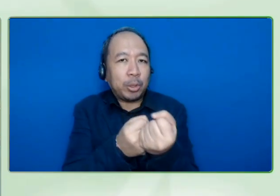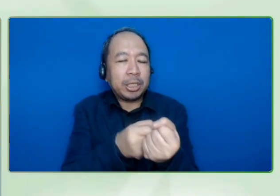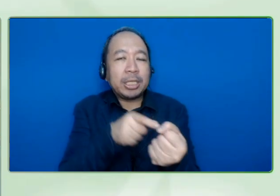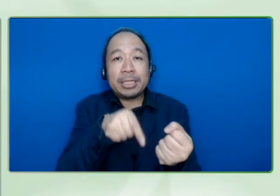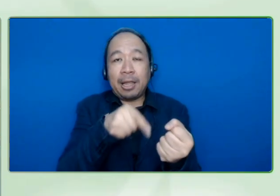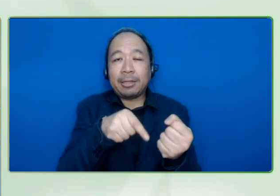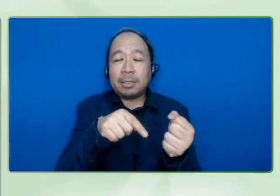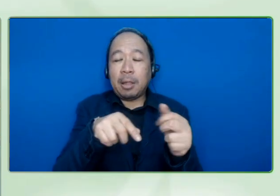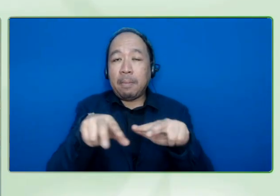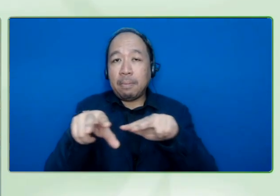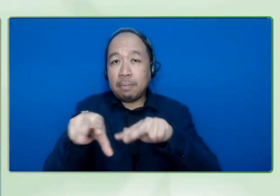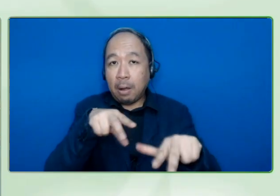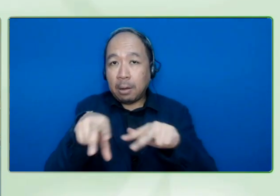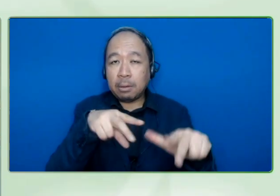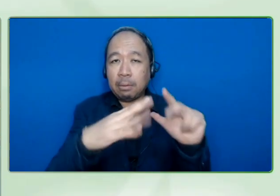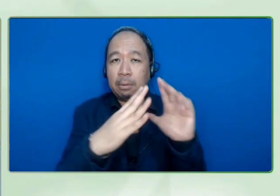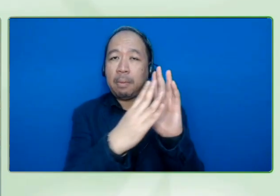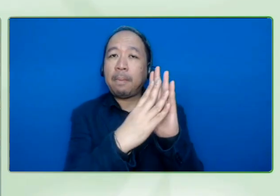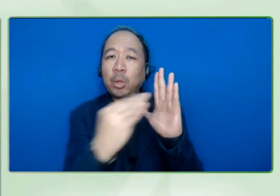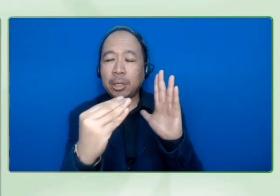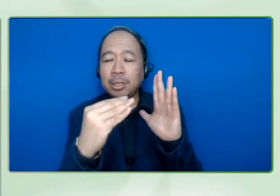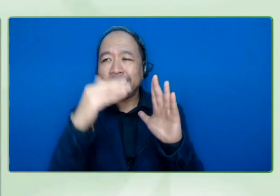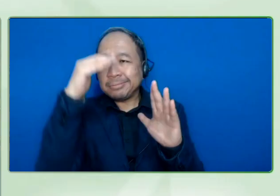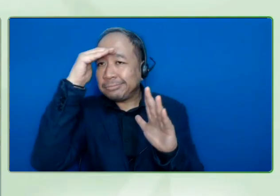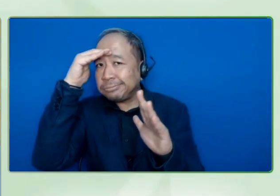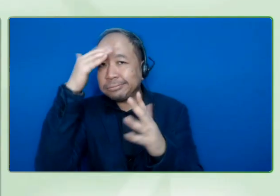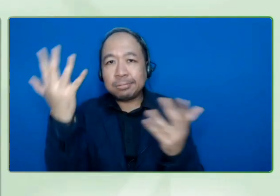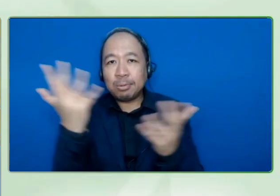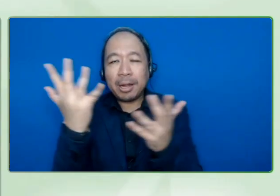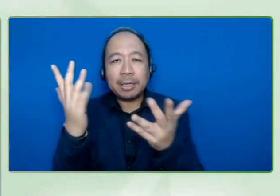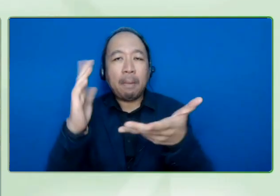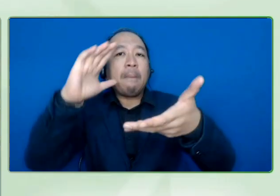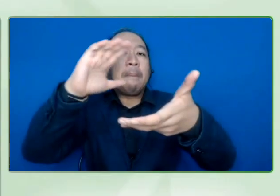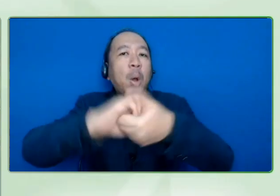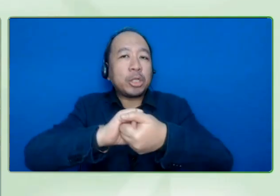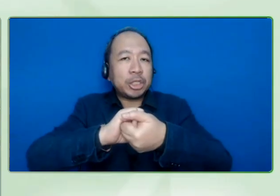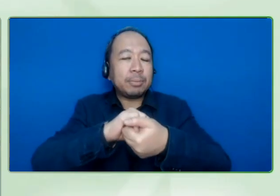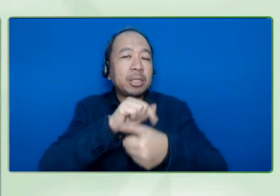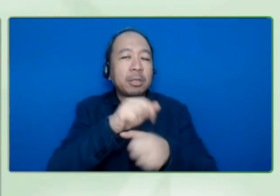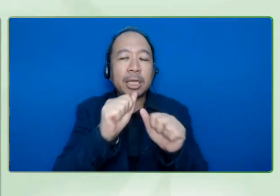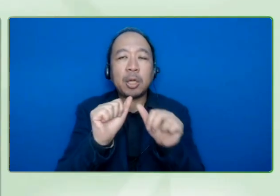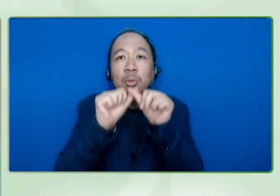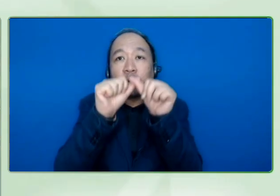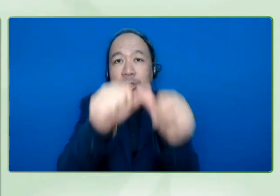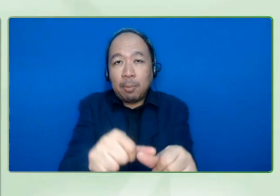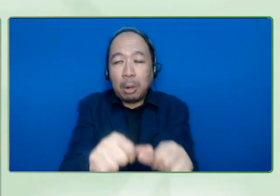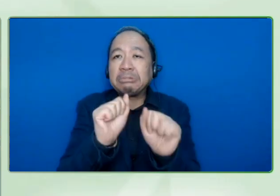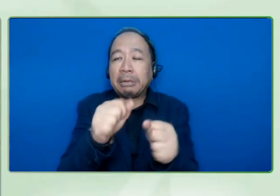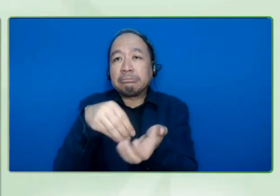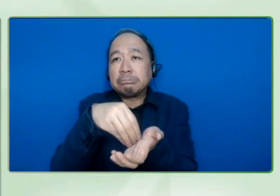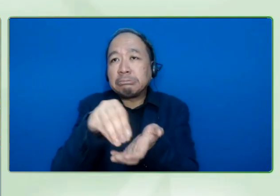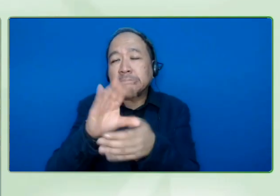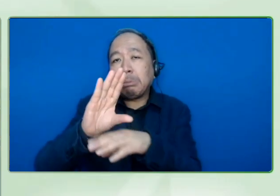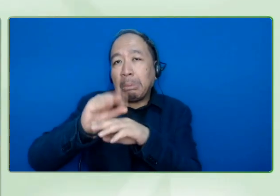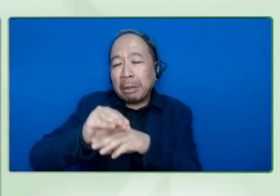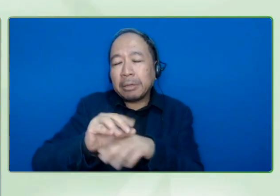we obviously seek partnerships where this model is actually sustainable and viable at scale, but the ultimate aim is